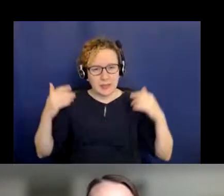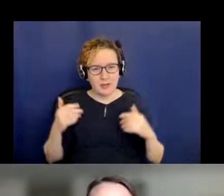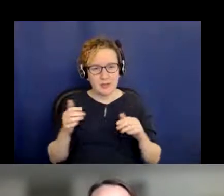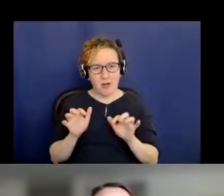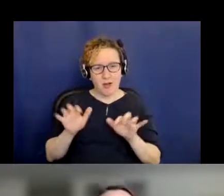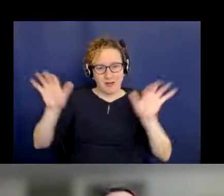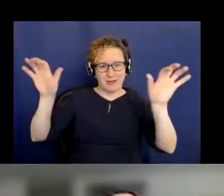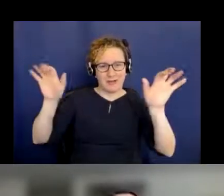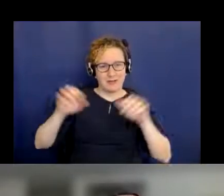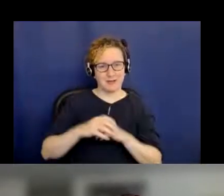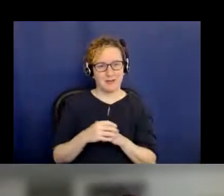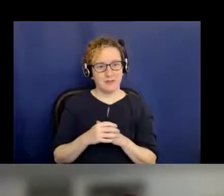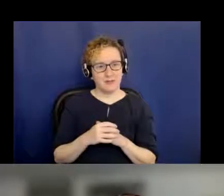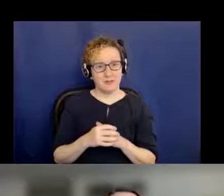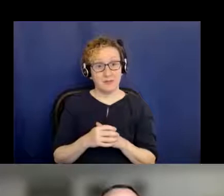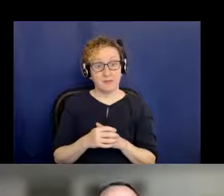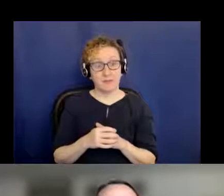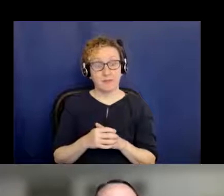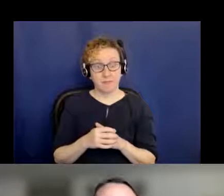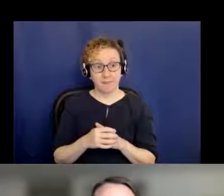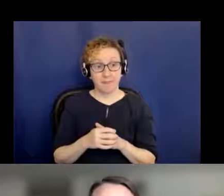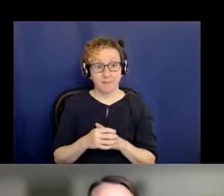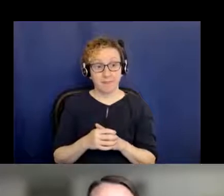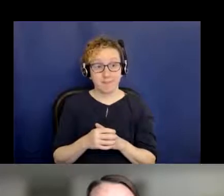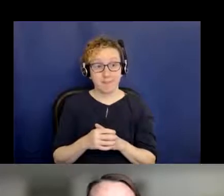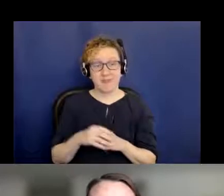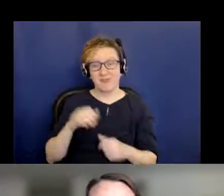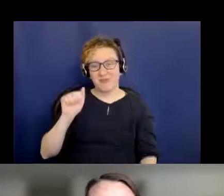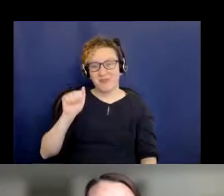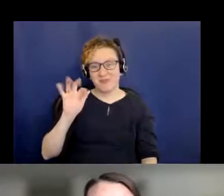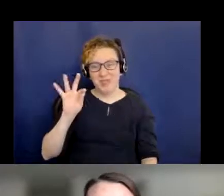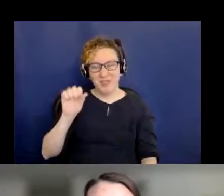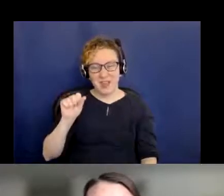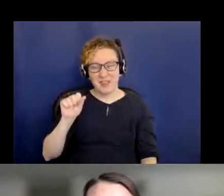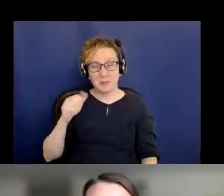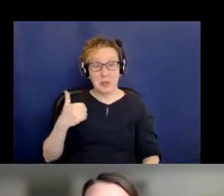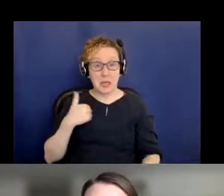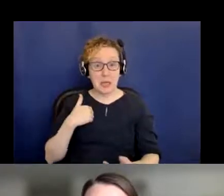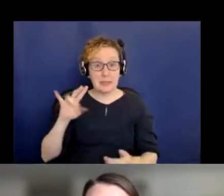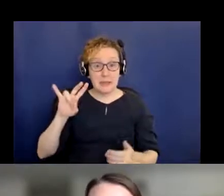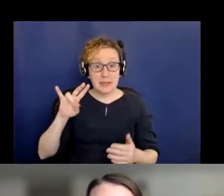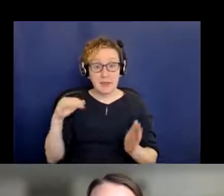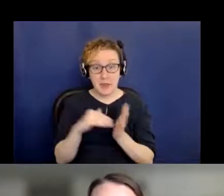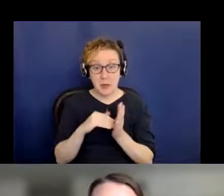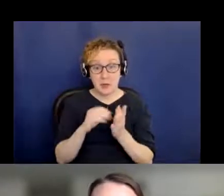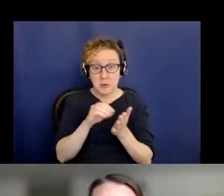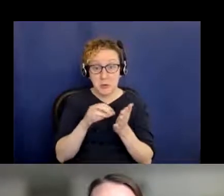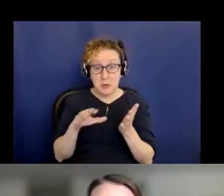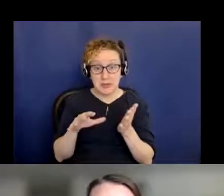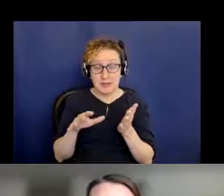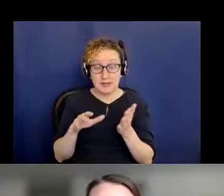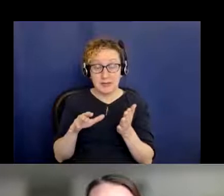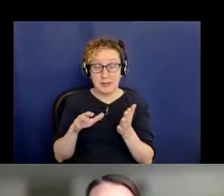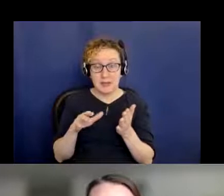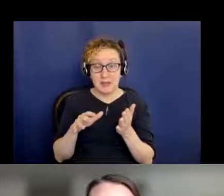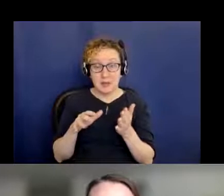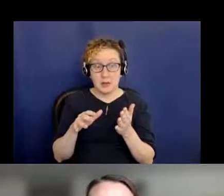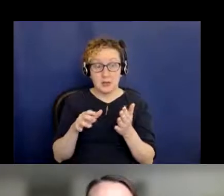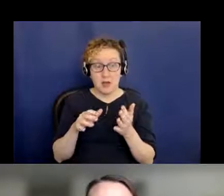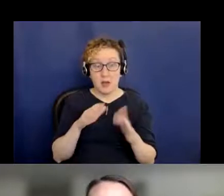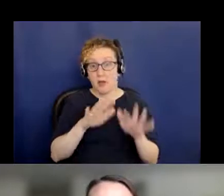audience. And so we had at AFS 7,000 students who had to end their study abroad program